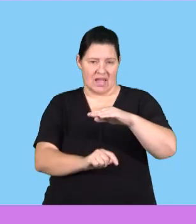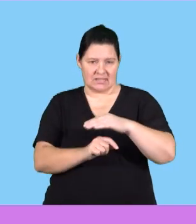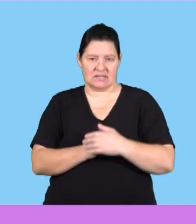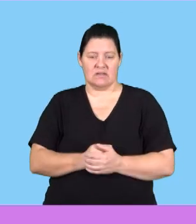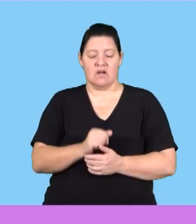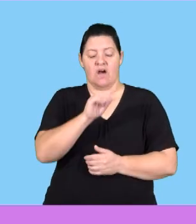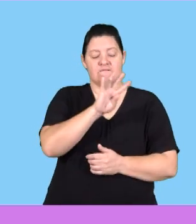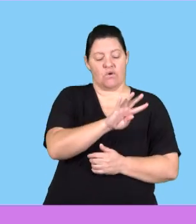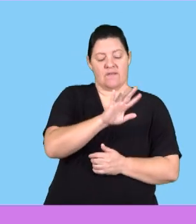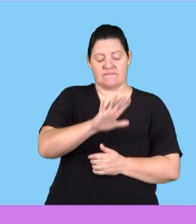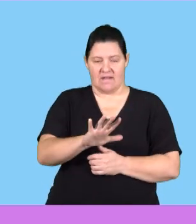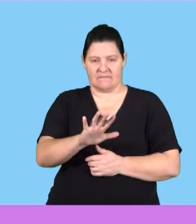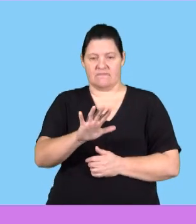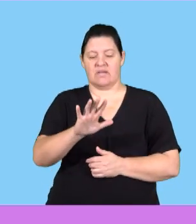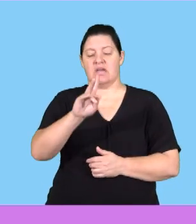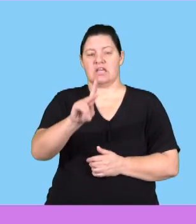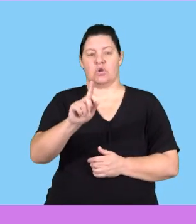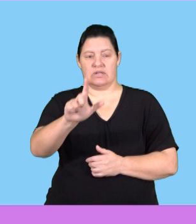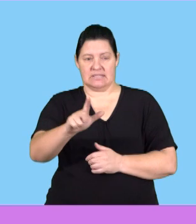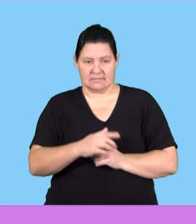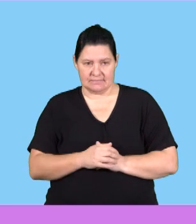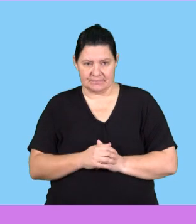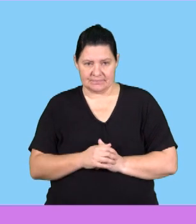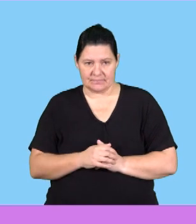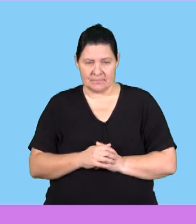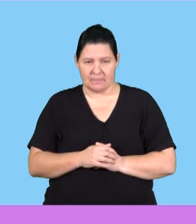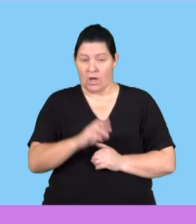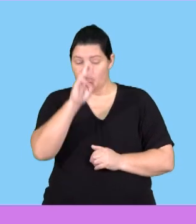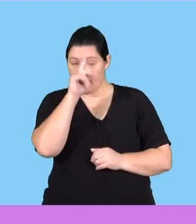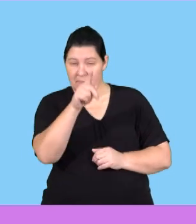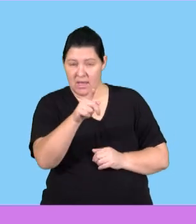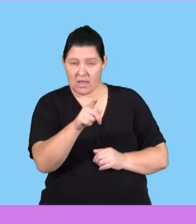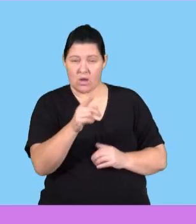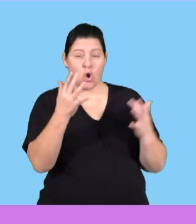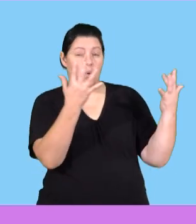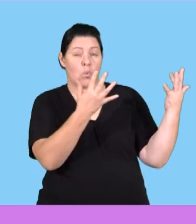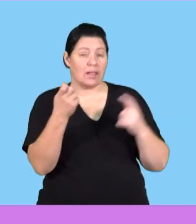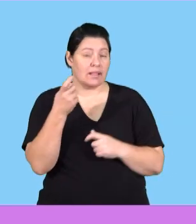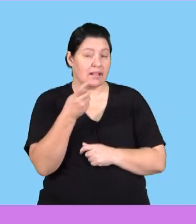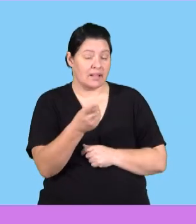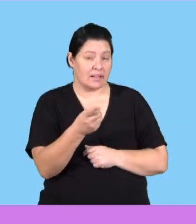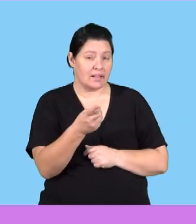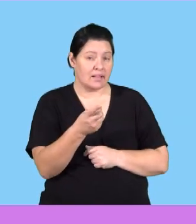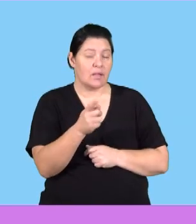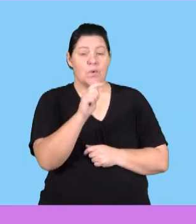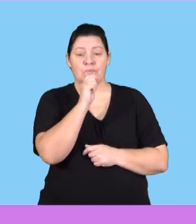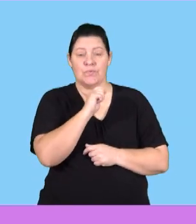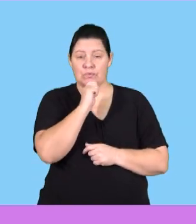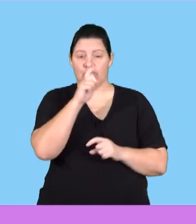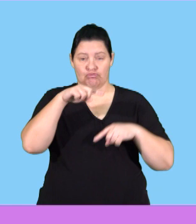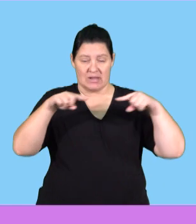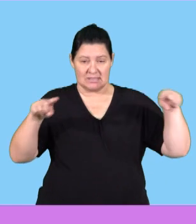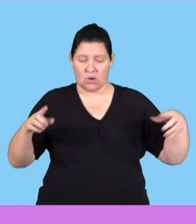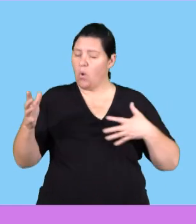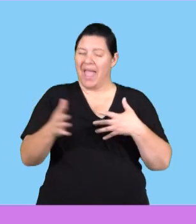this by 45 kiloliters. Remember, when we calculate the consumption